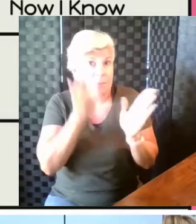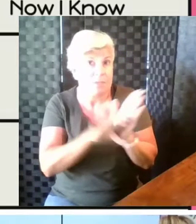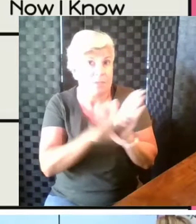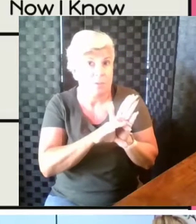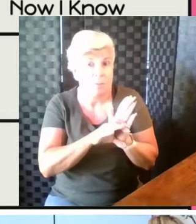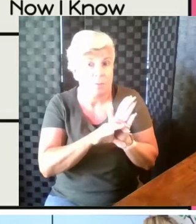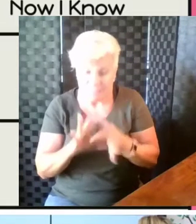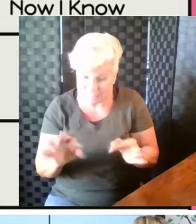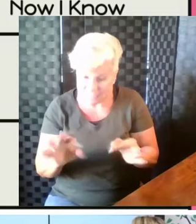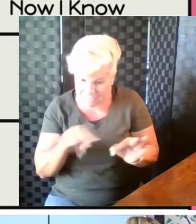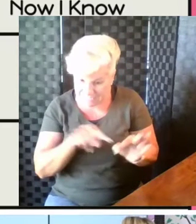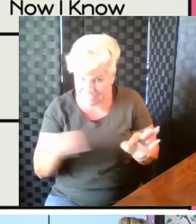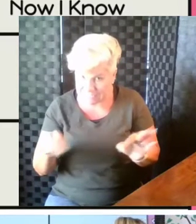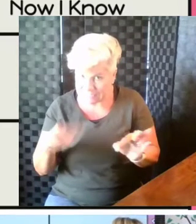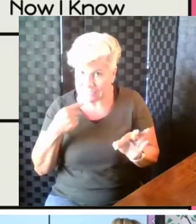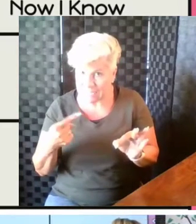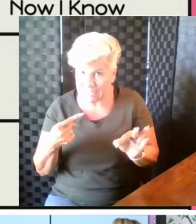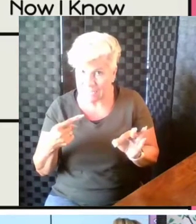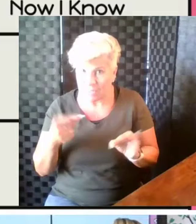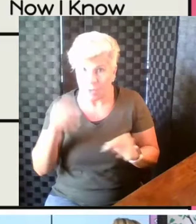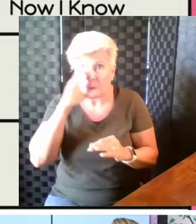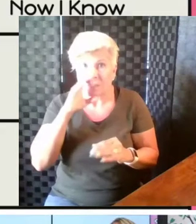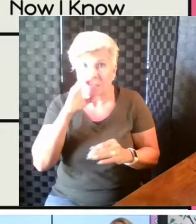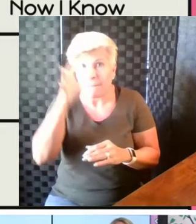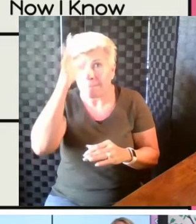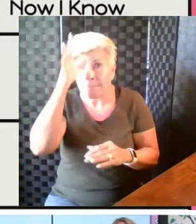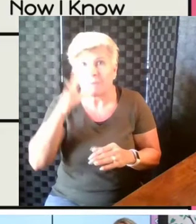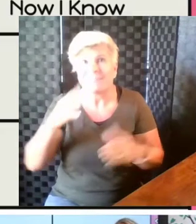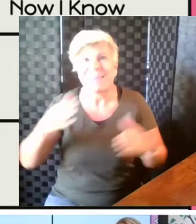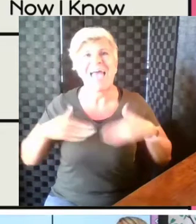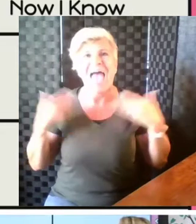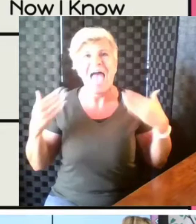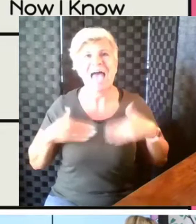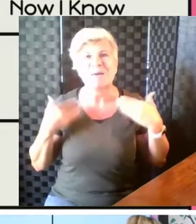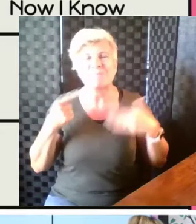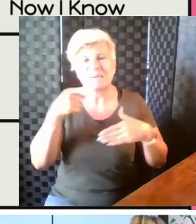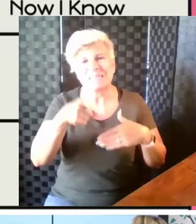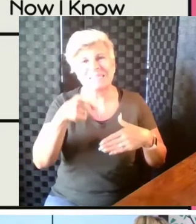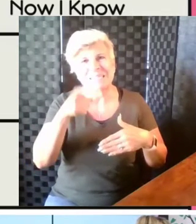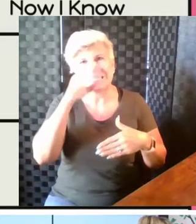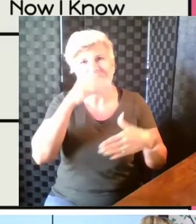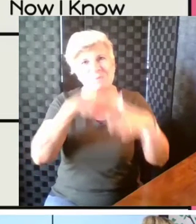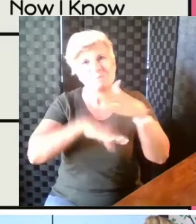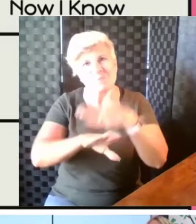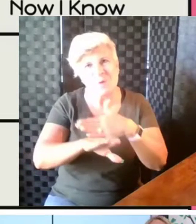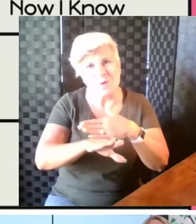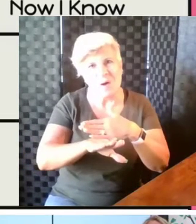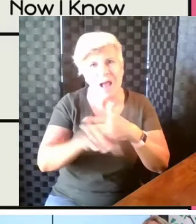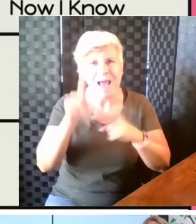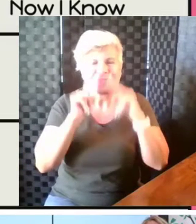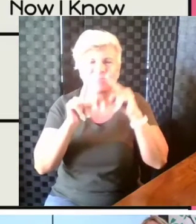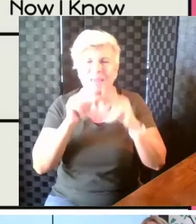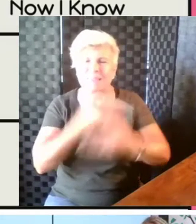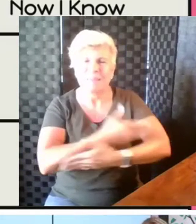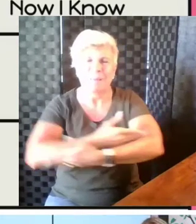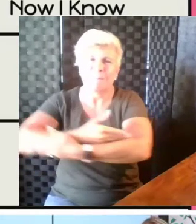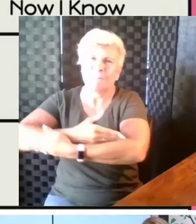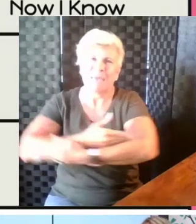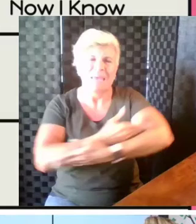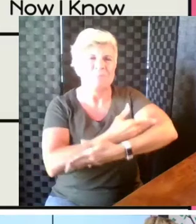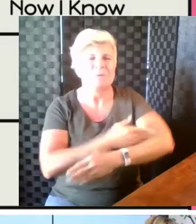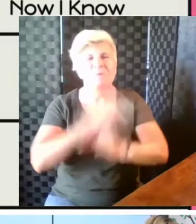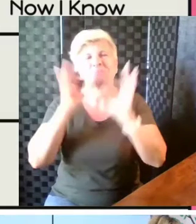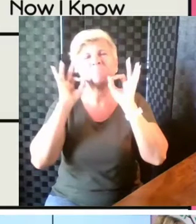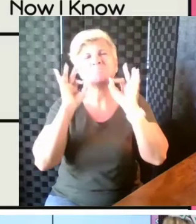And the text stated that Chrysanthemum's parents were happy when she was born, and they thought that she was